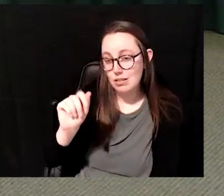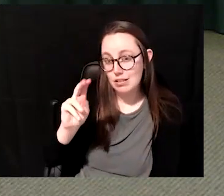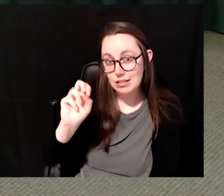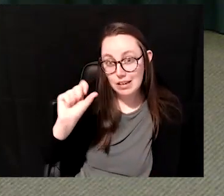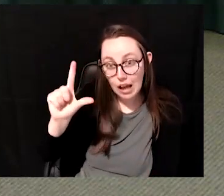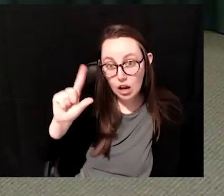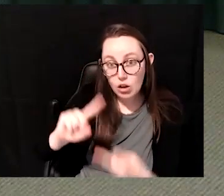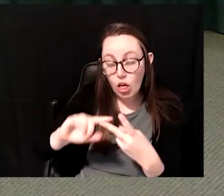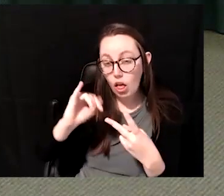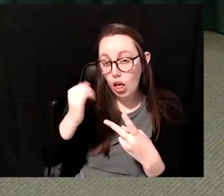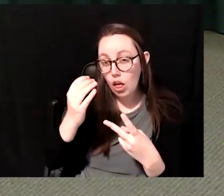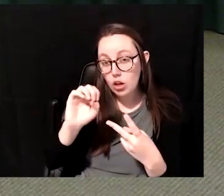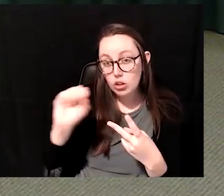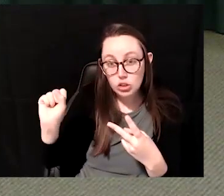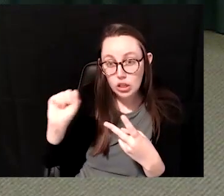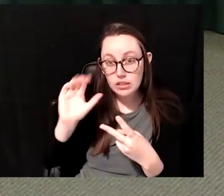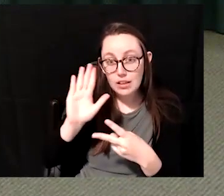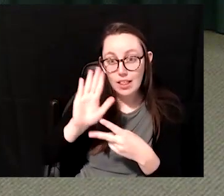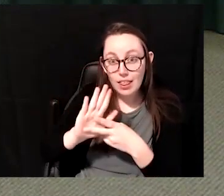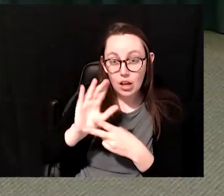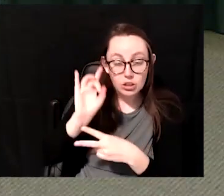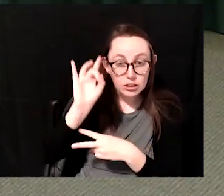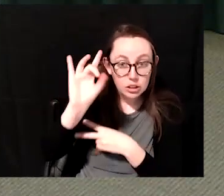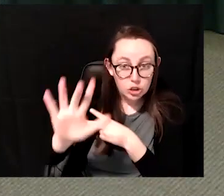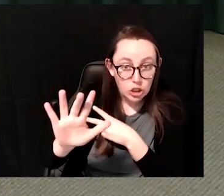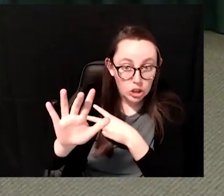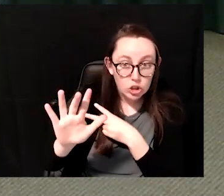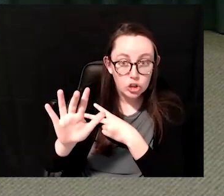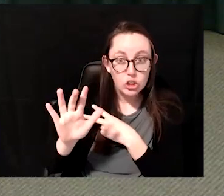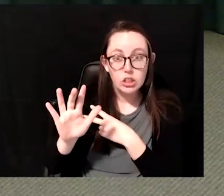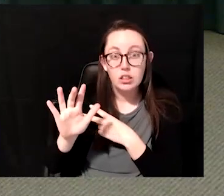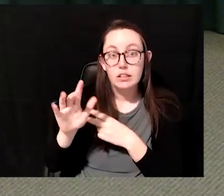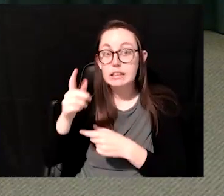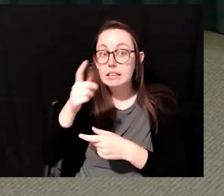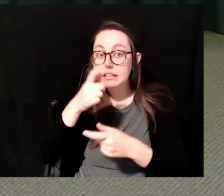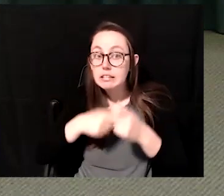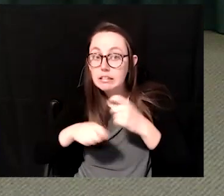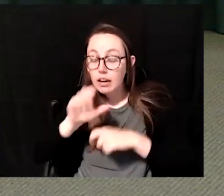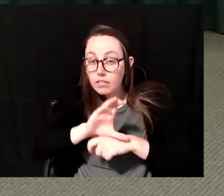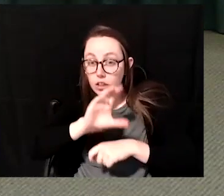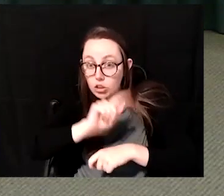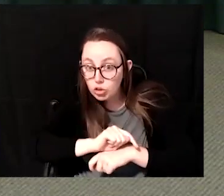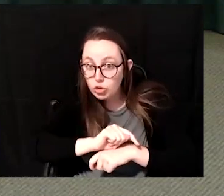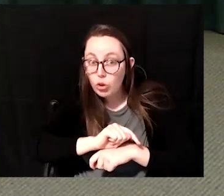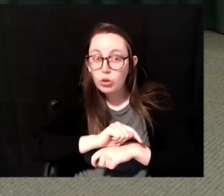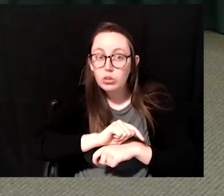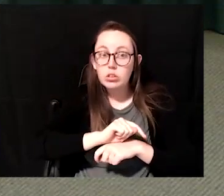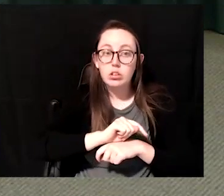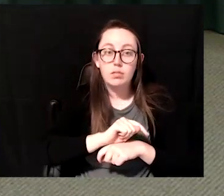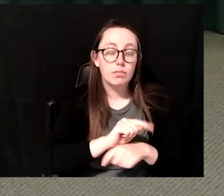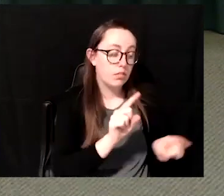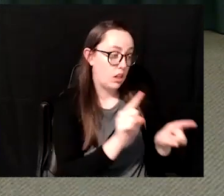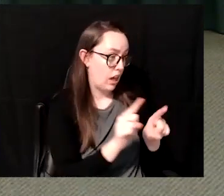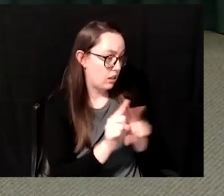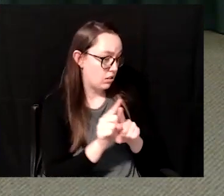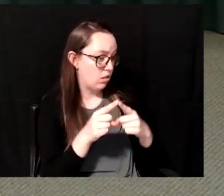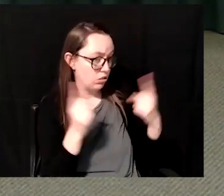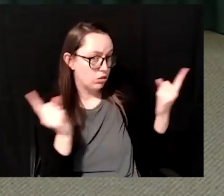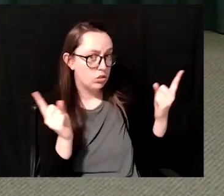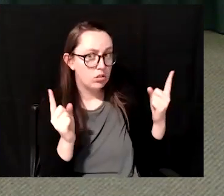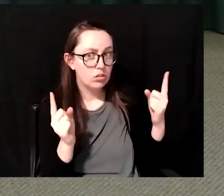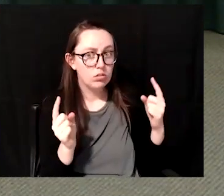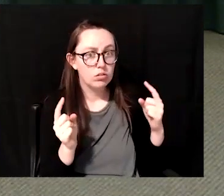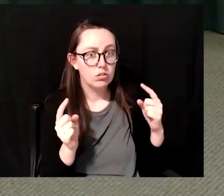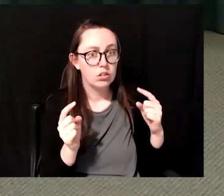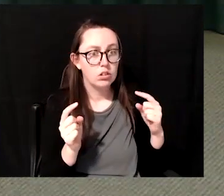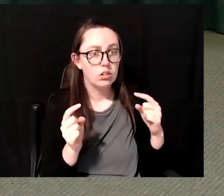uh that consultant being more of a department as an alternative yes so we